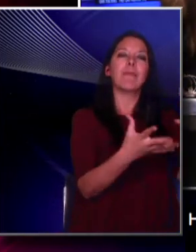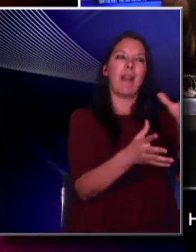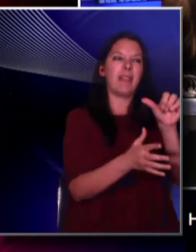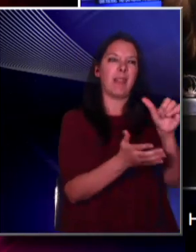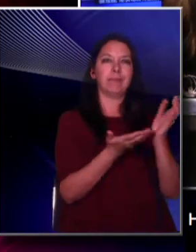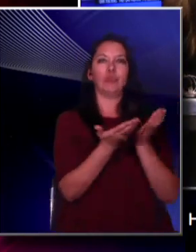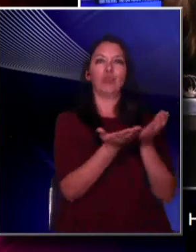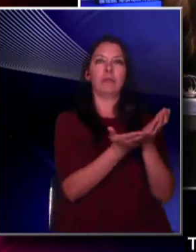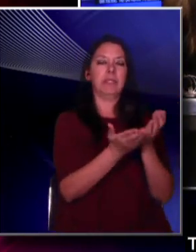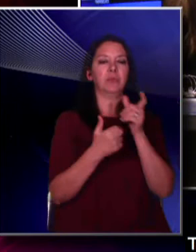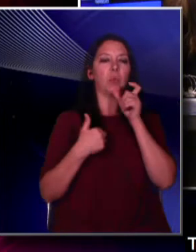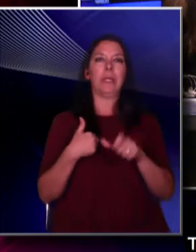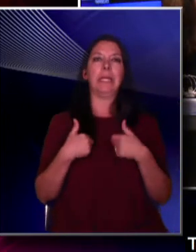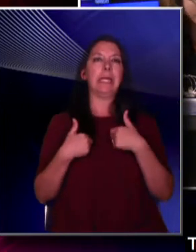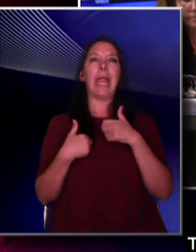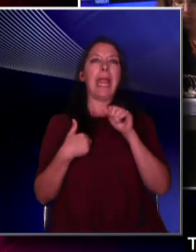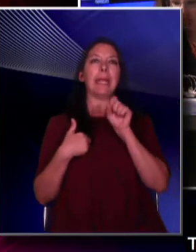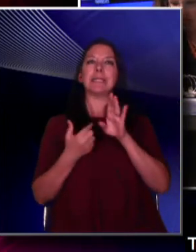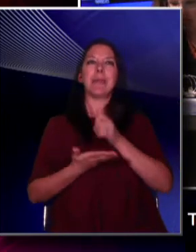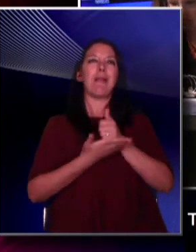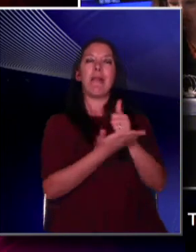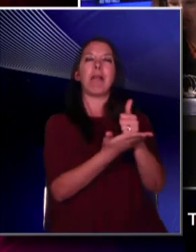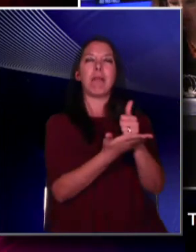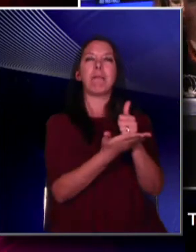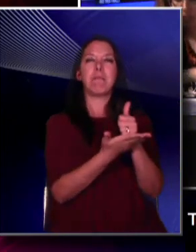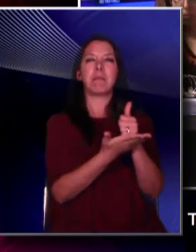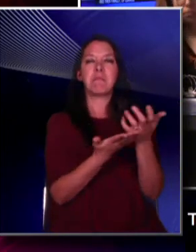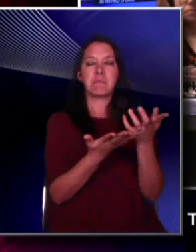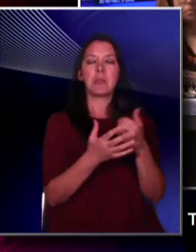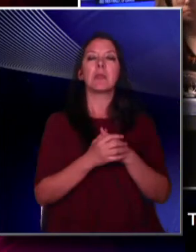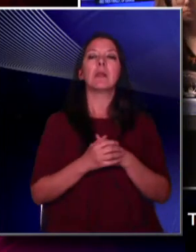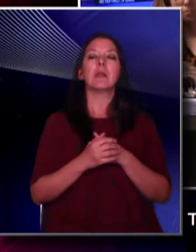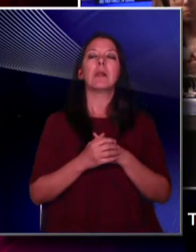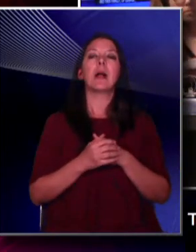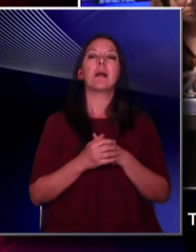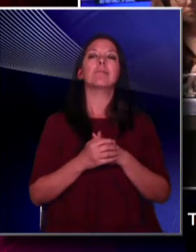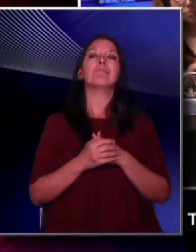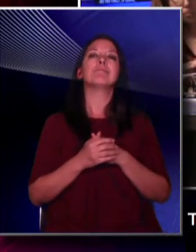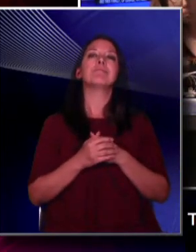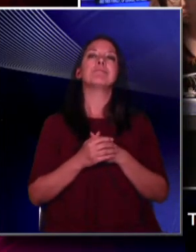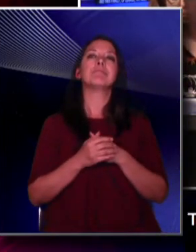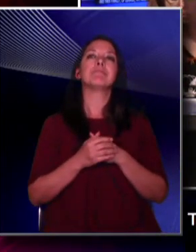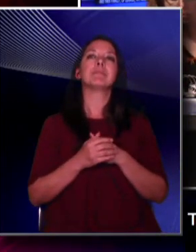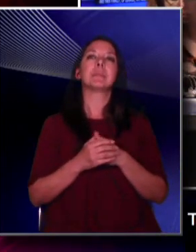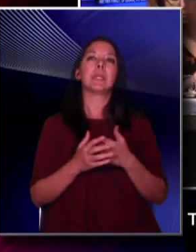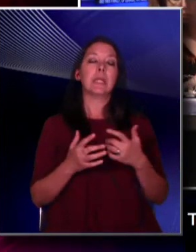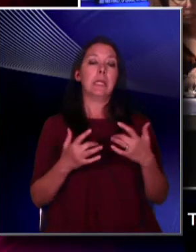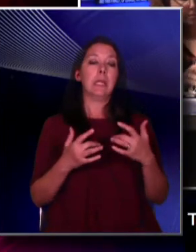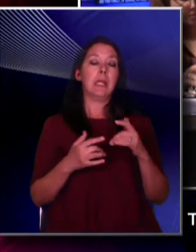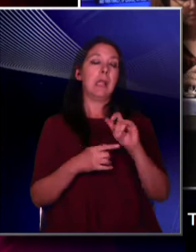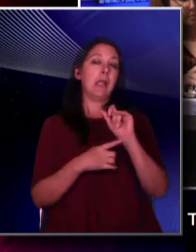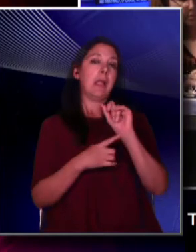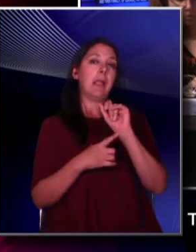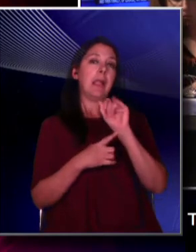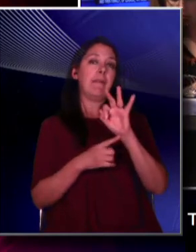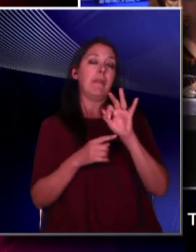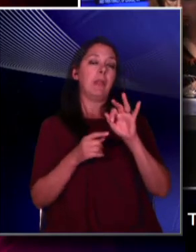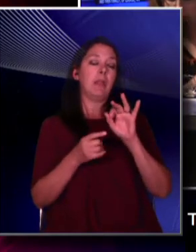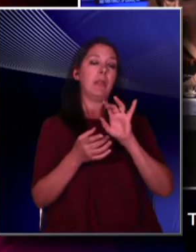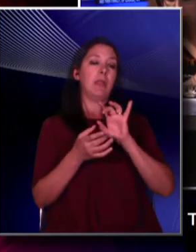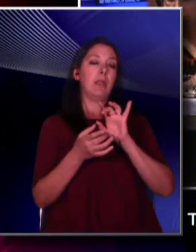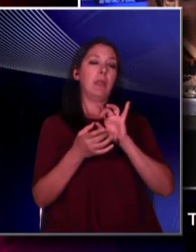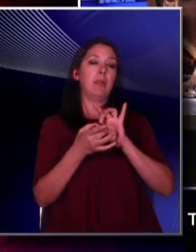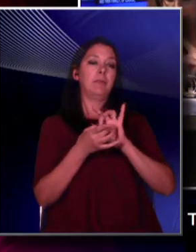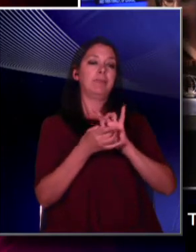themselves. And then finally, of course, any terminations that I would propose